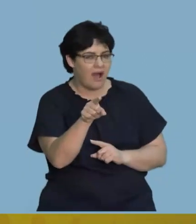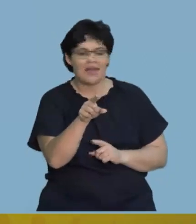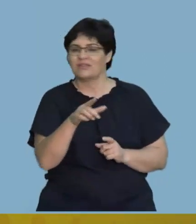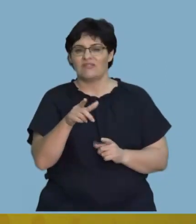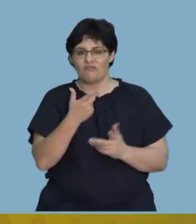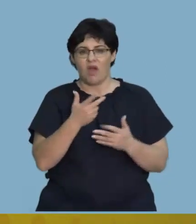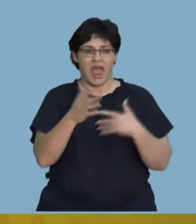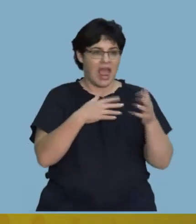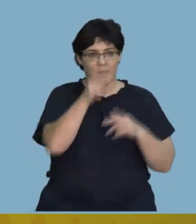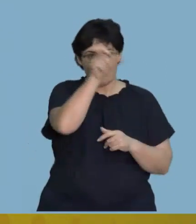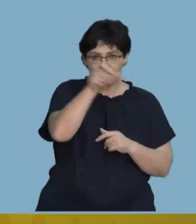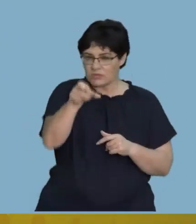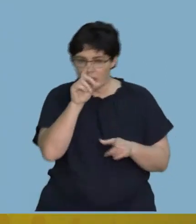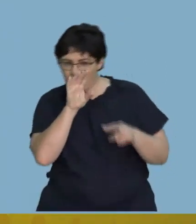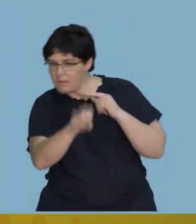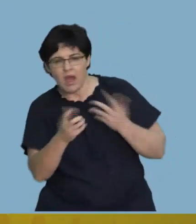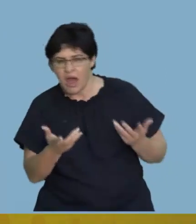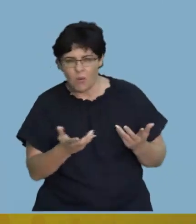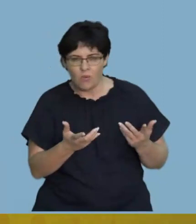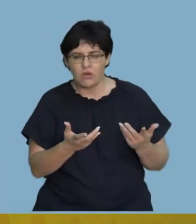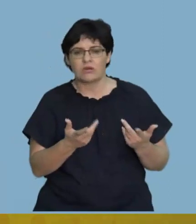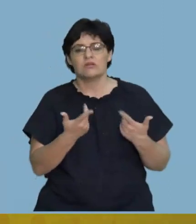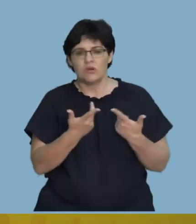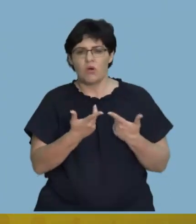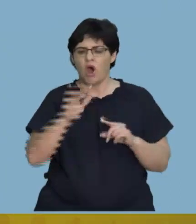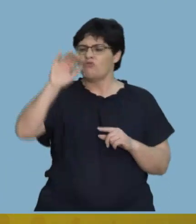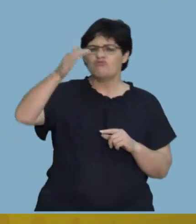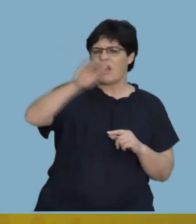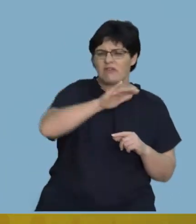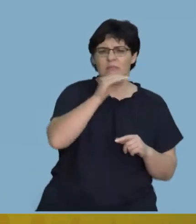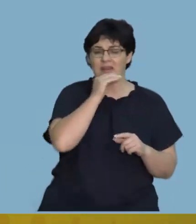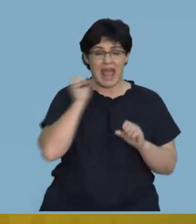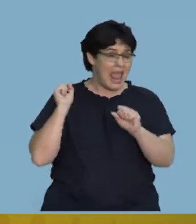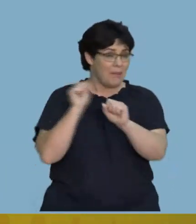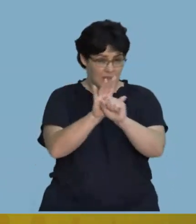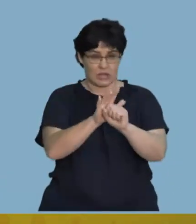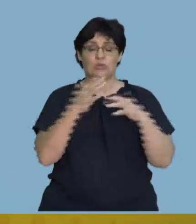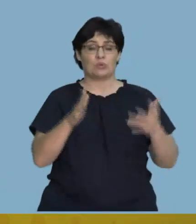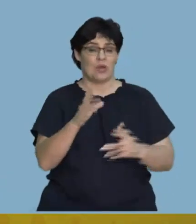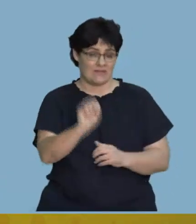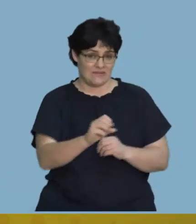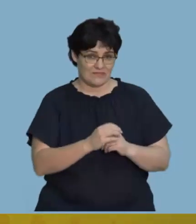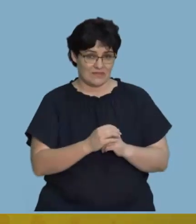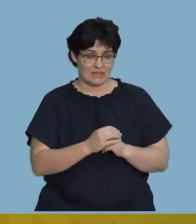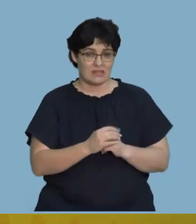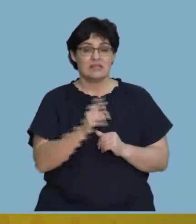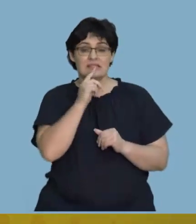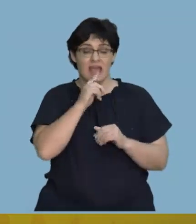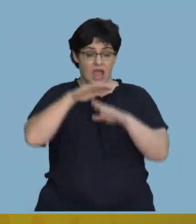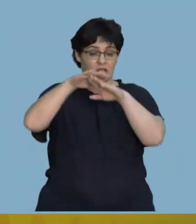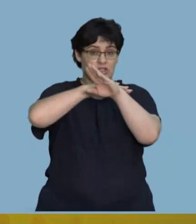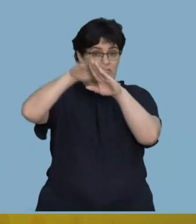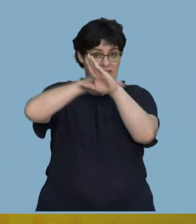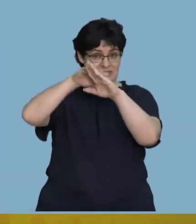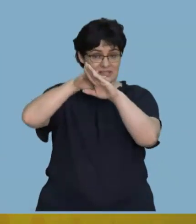unique for every question. So the word rough, exactly what does it suggest? There's a lot of implication to it. Remember, it says the surface on which